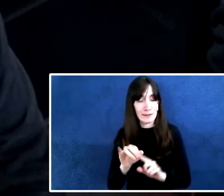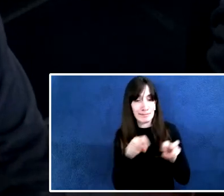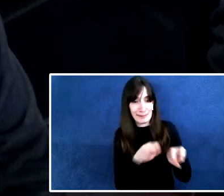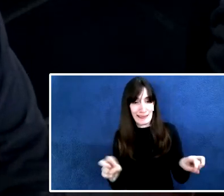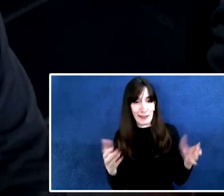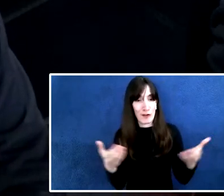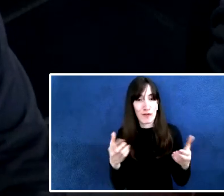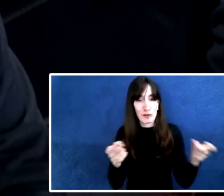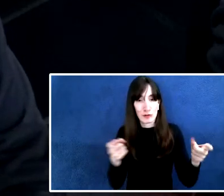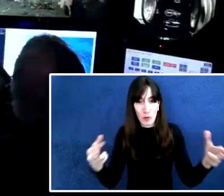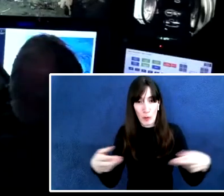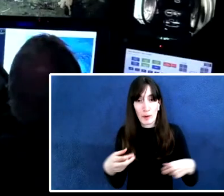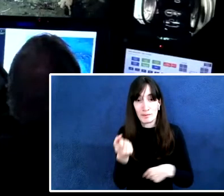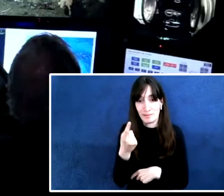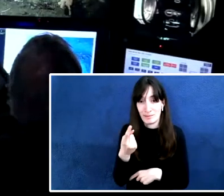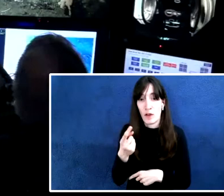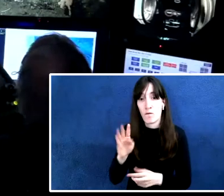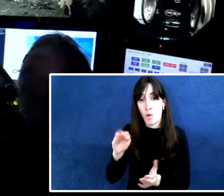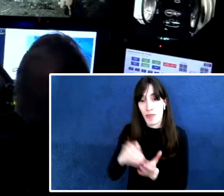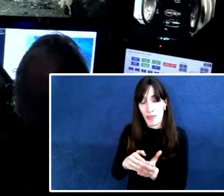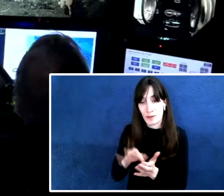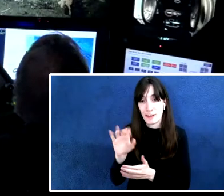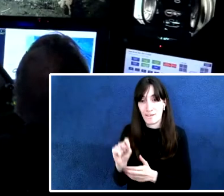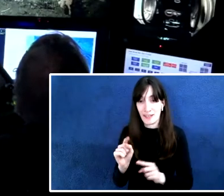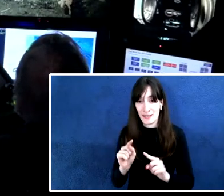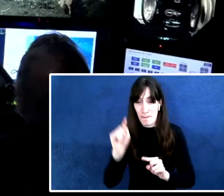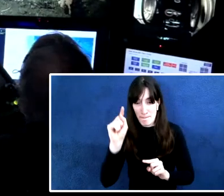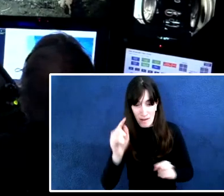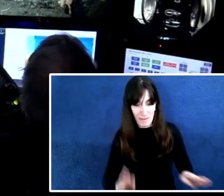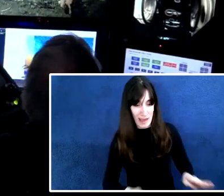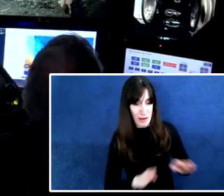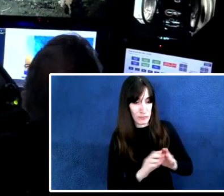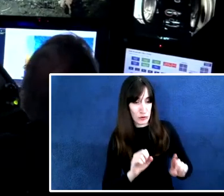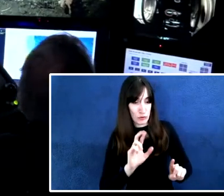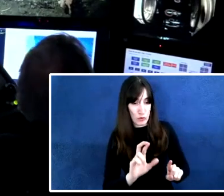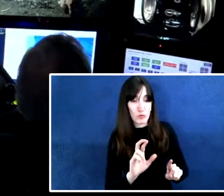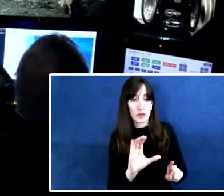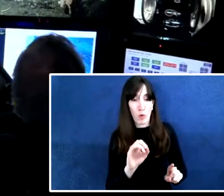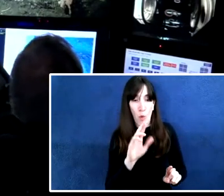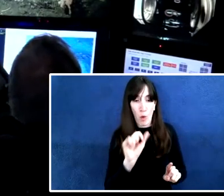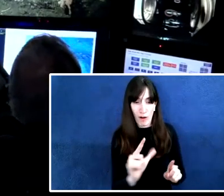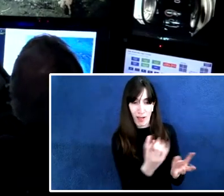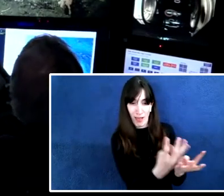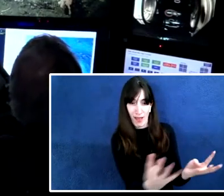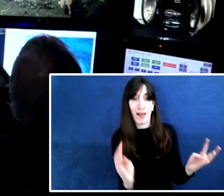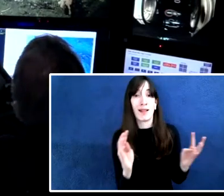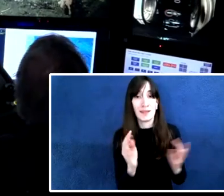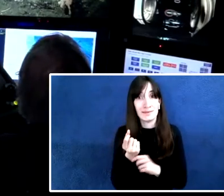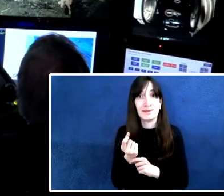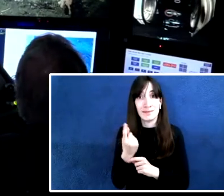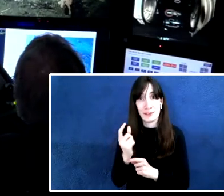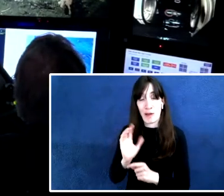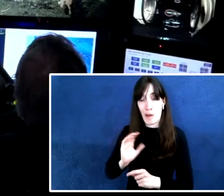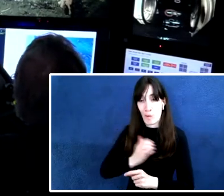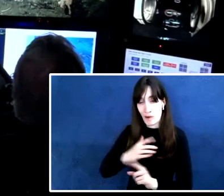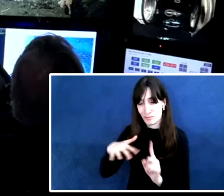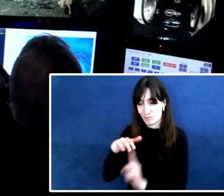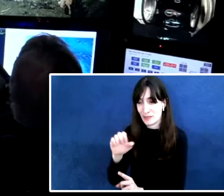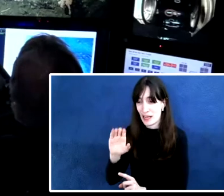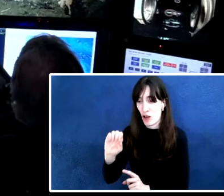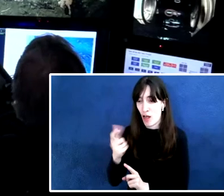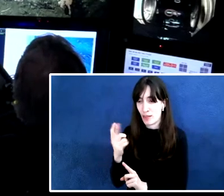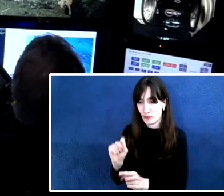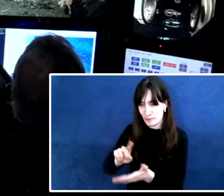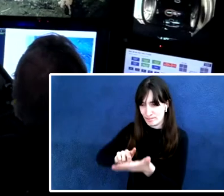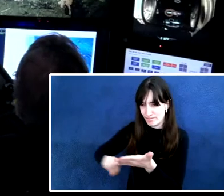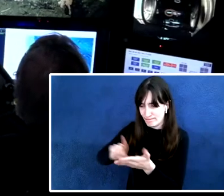about 4,000 feet above the Sur Ridge Coral Gardens, and we're ecologists trying to understand what is it about Sur